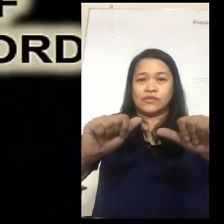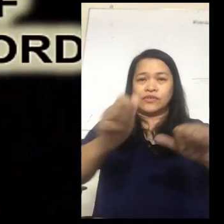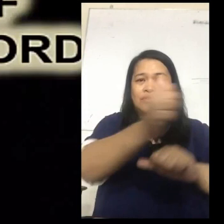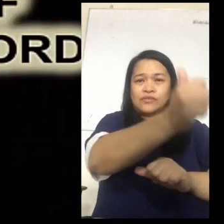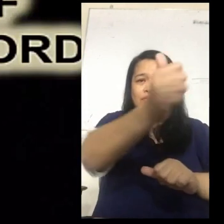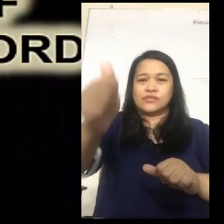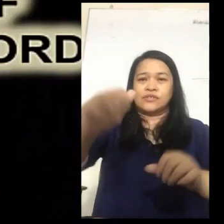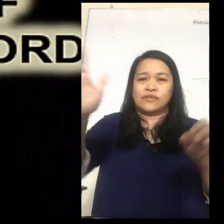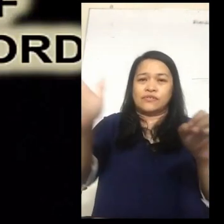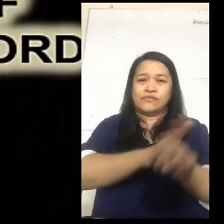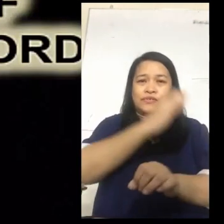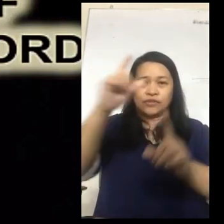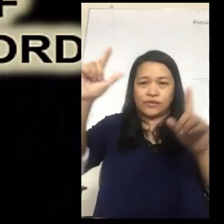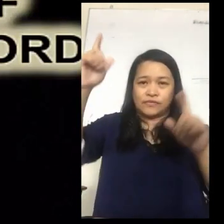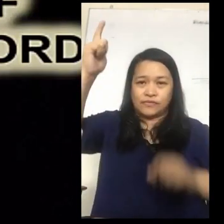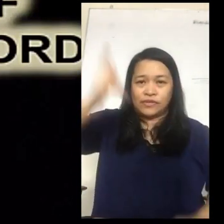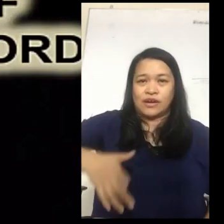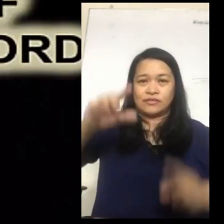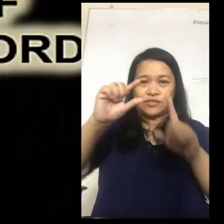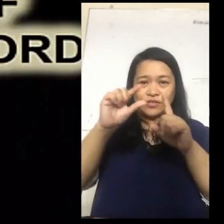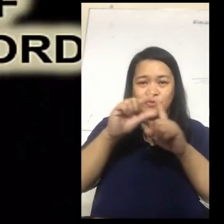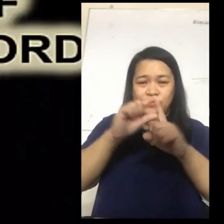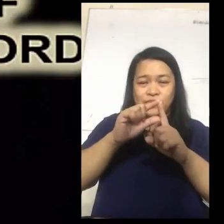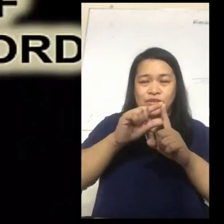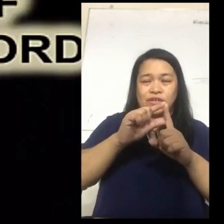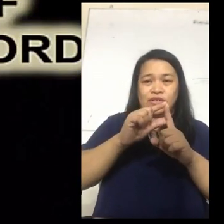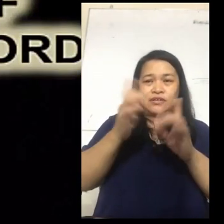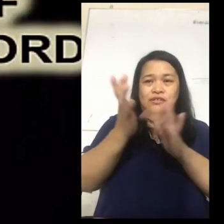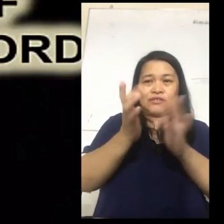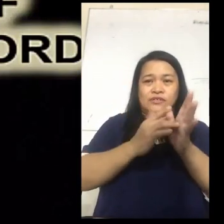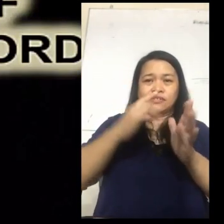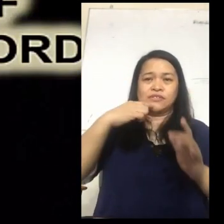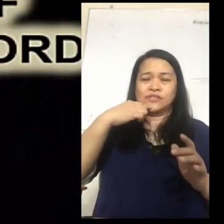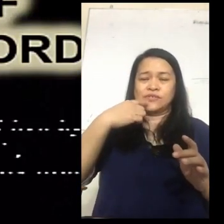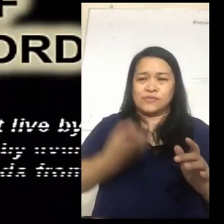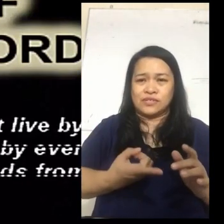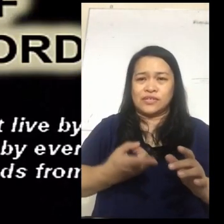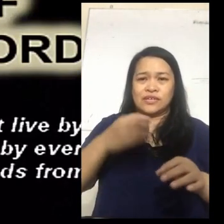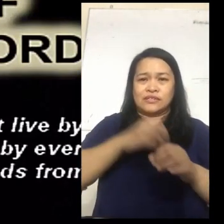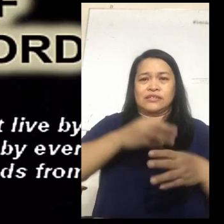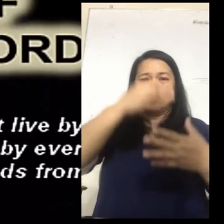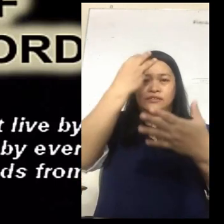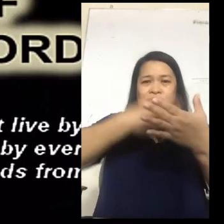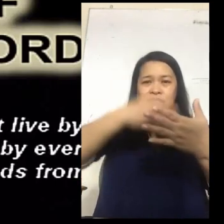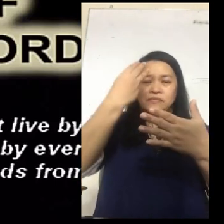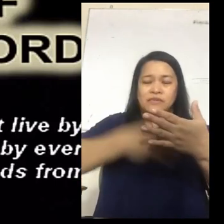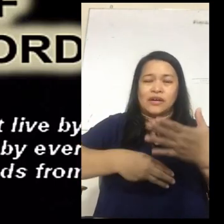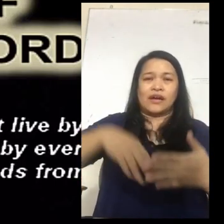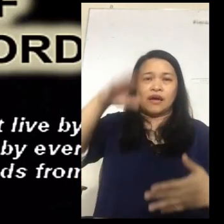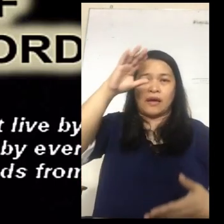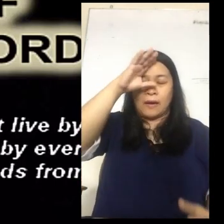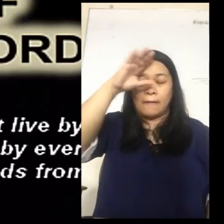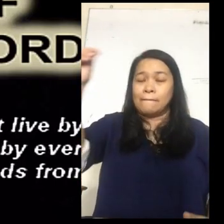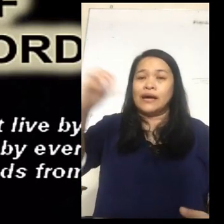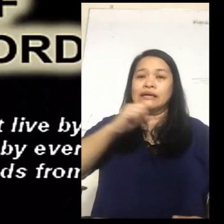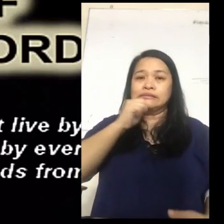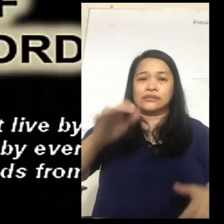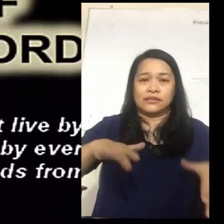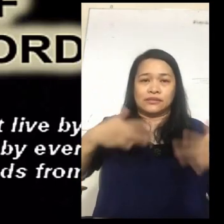Word. Kasi sabi po ni Jesus sa Matthew chapter 4, verse 4, man shall not live by bread